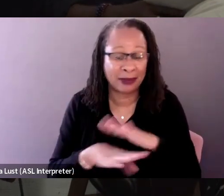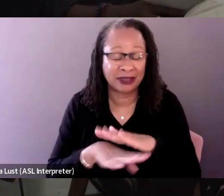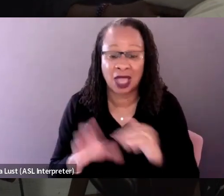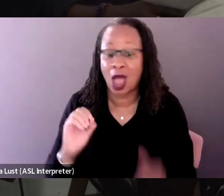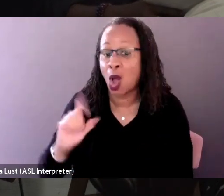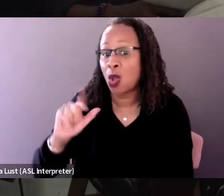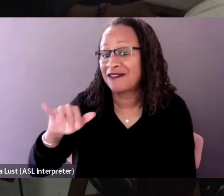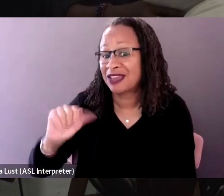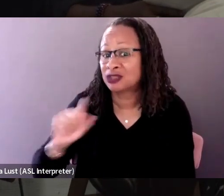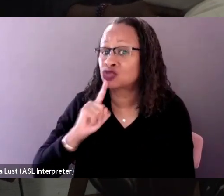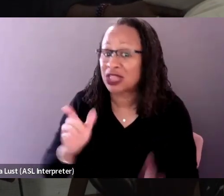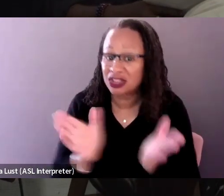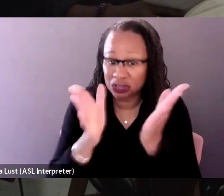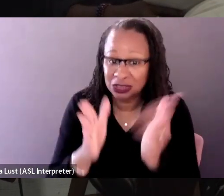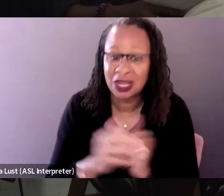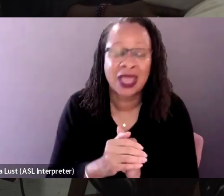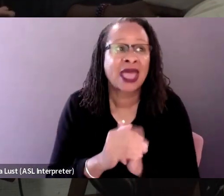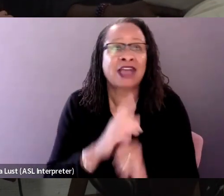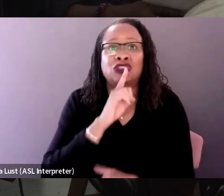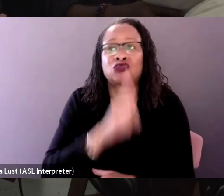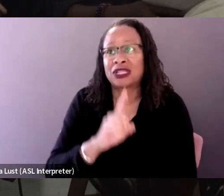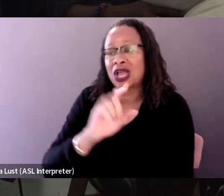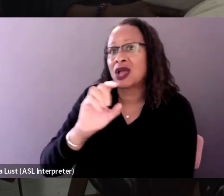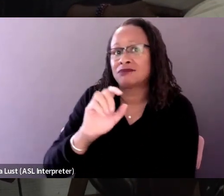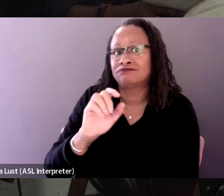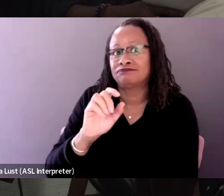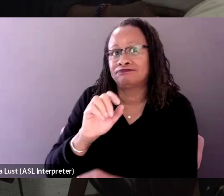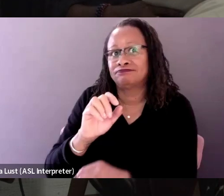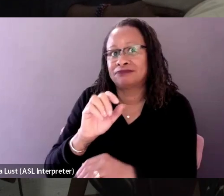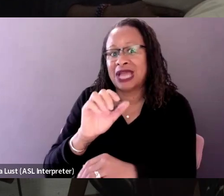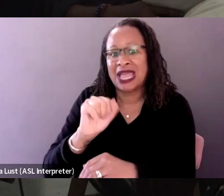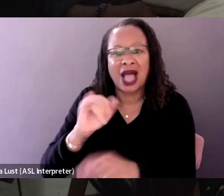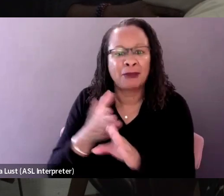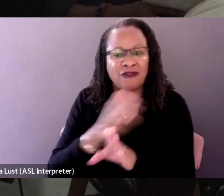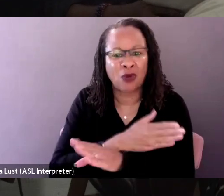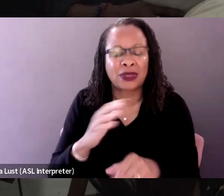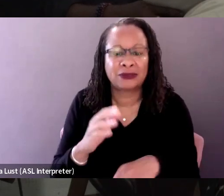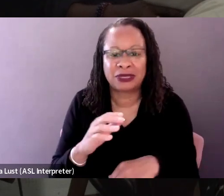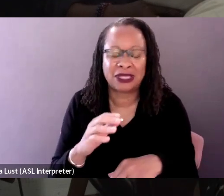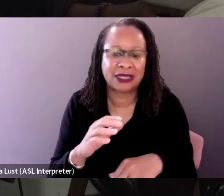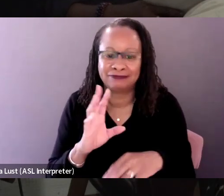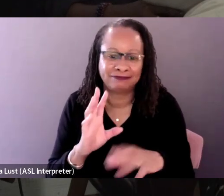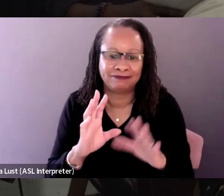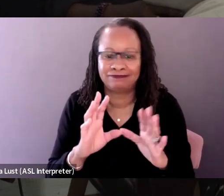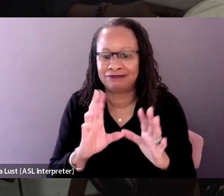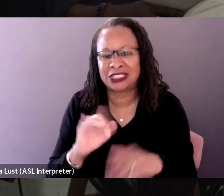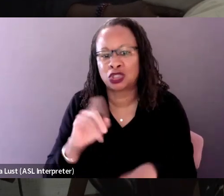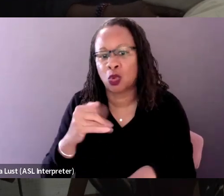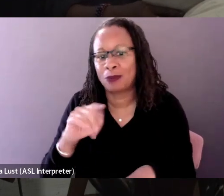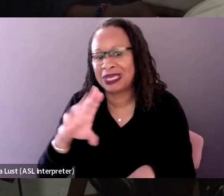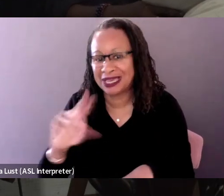AI could do deep fakes, right? So that was also really alluring at the beginning of this project, and then it got dystopian and scary.